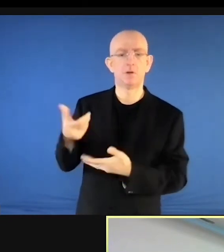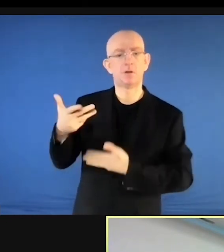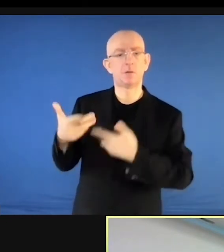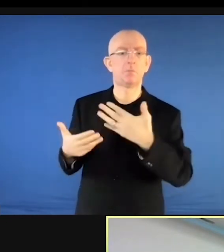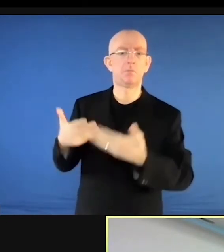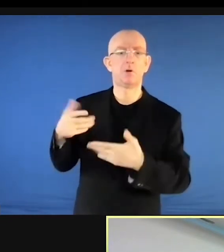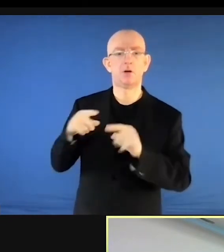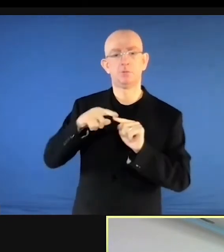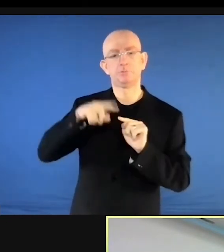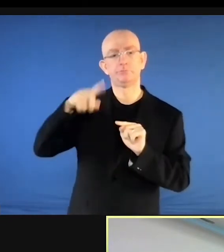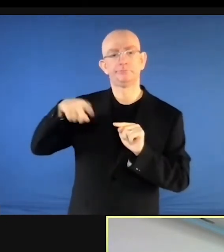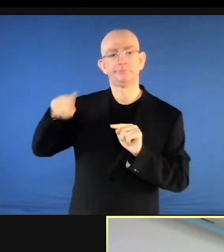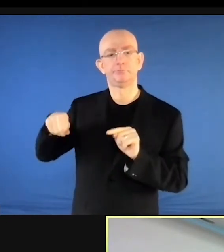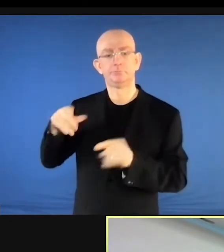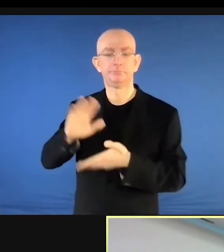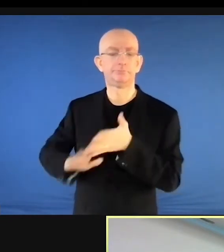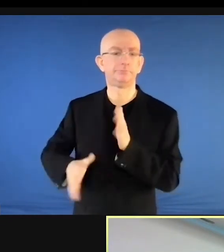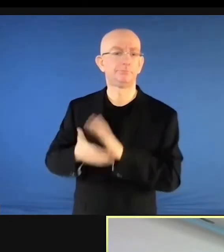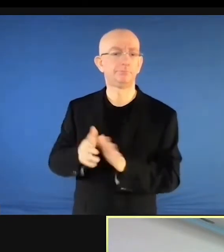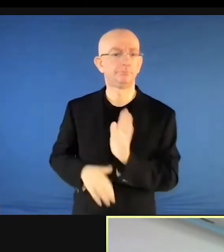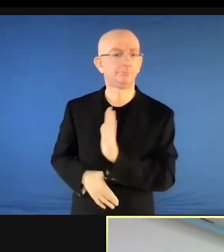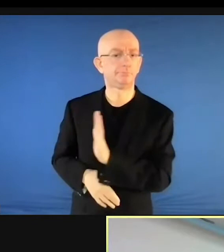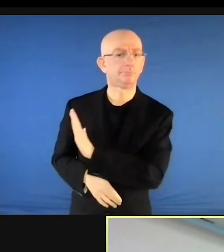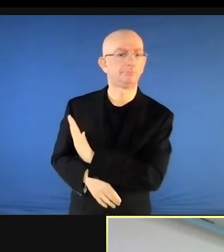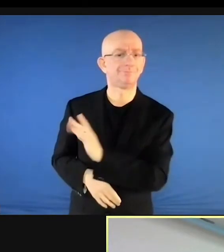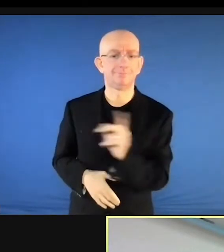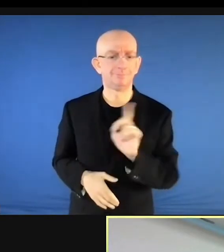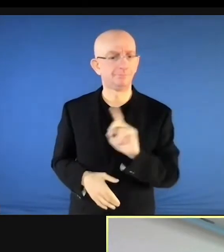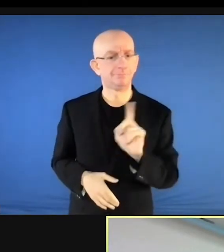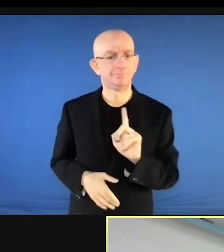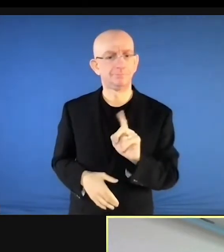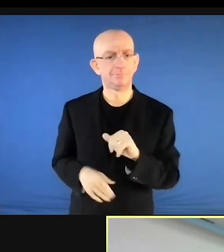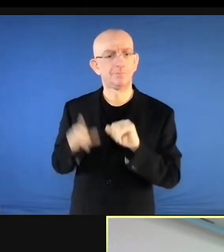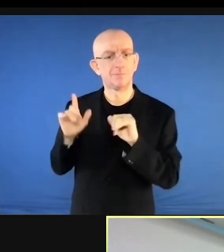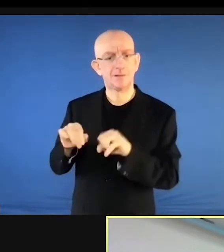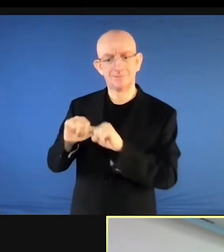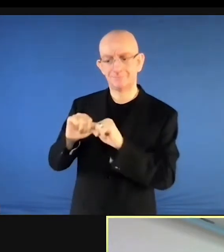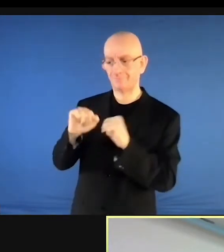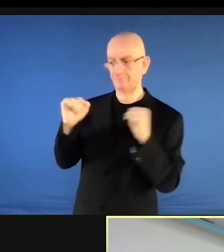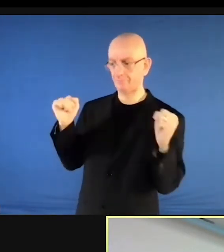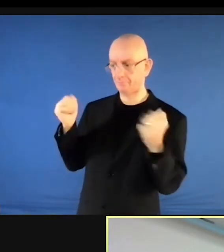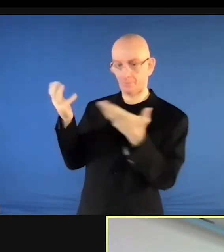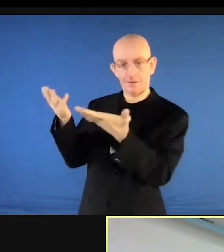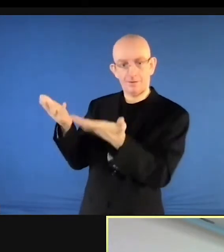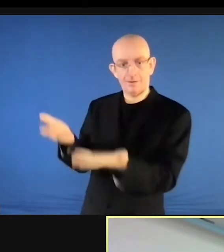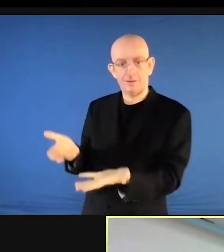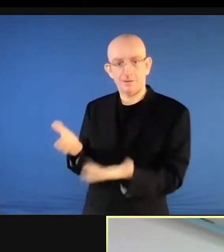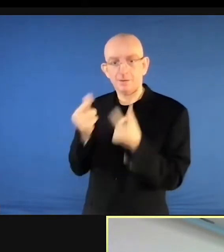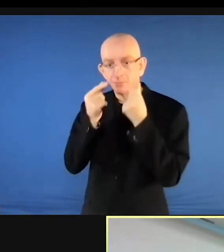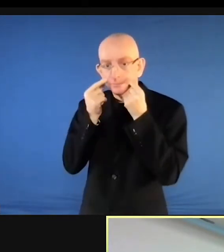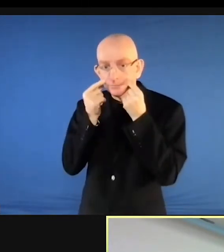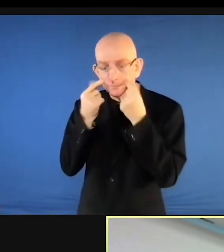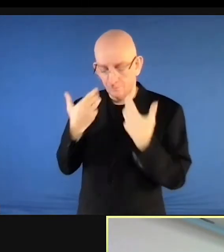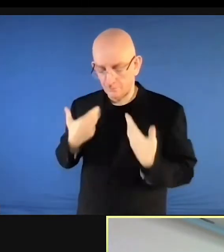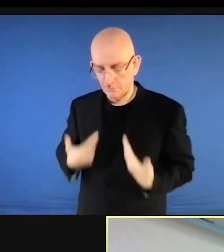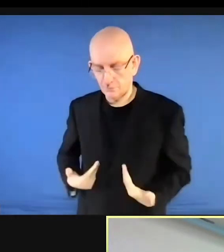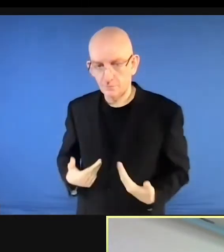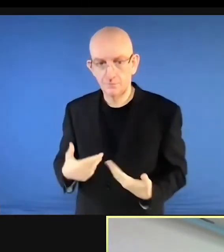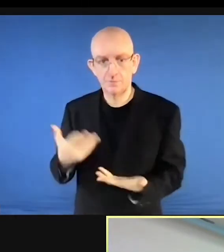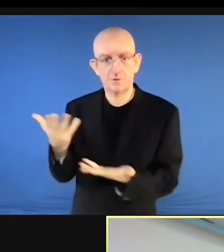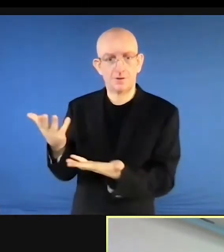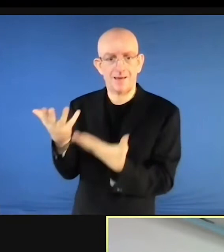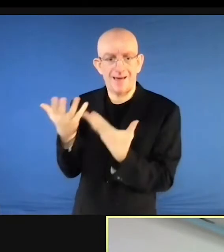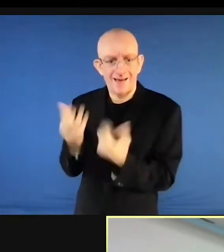very common to see the researcher co-authoring to be co-author with one